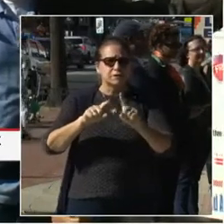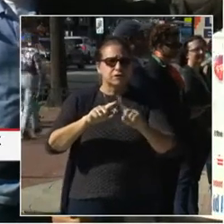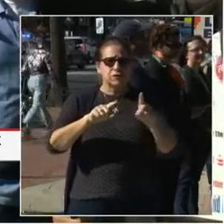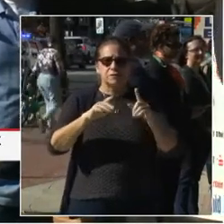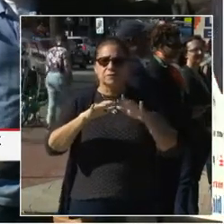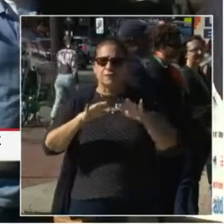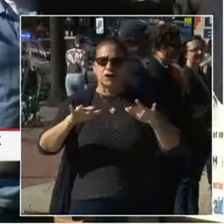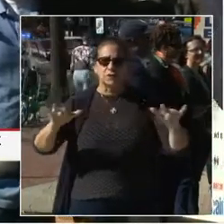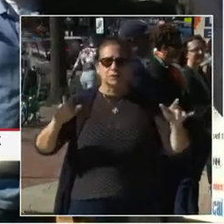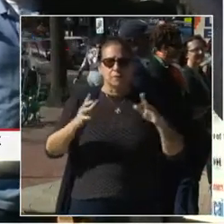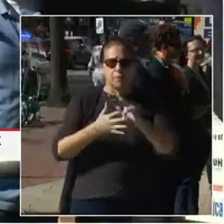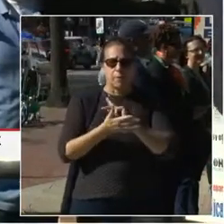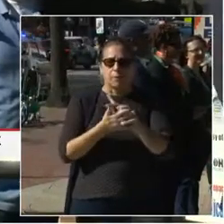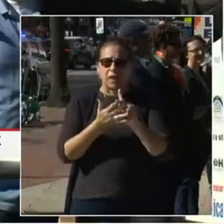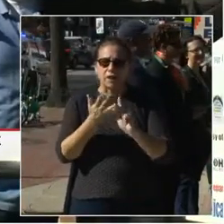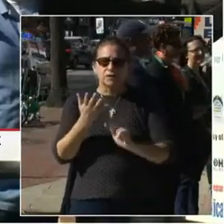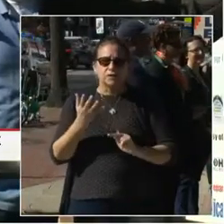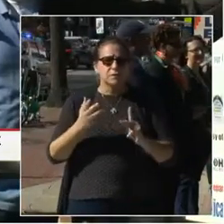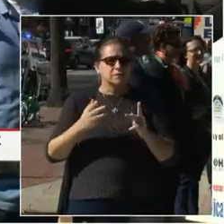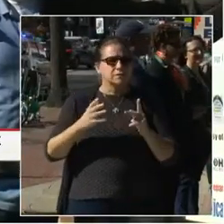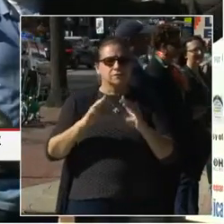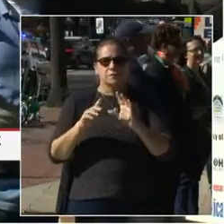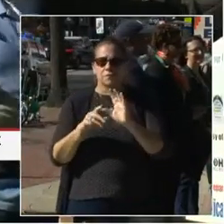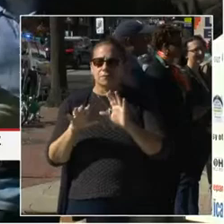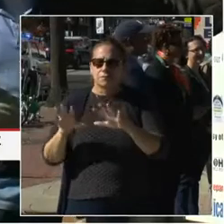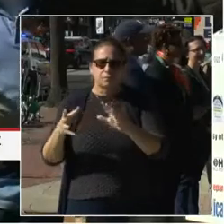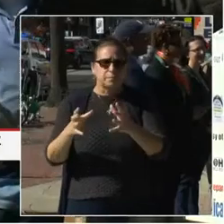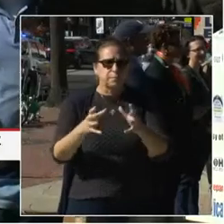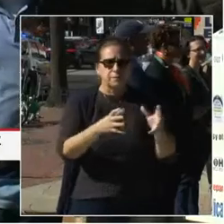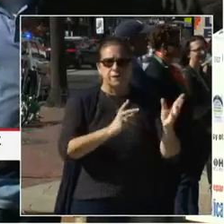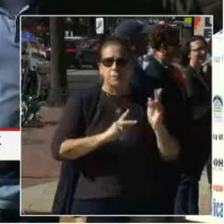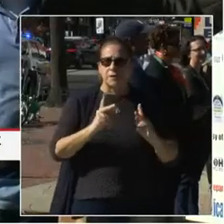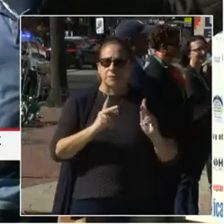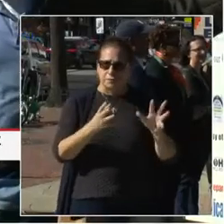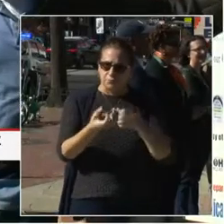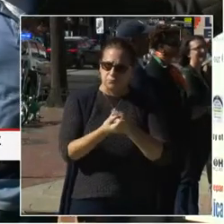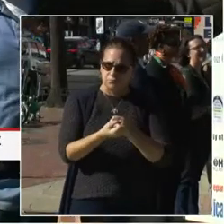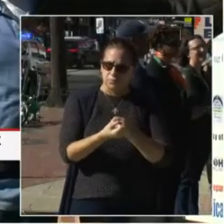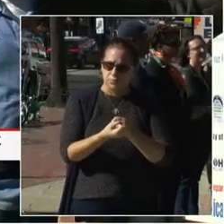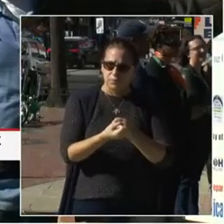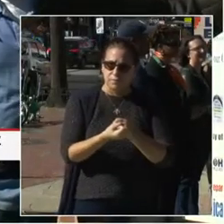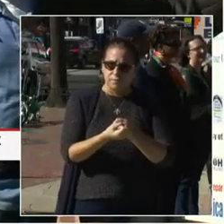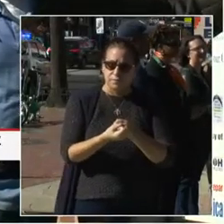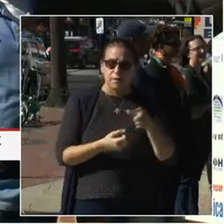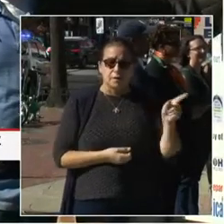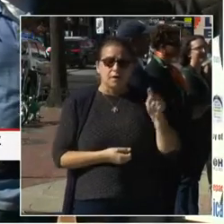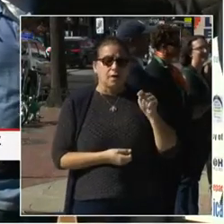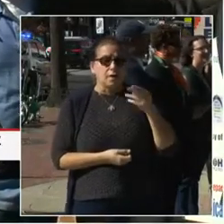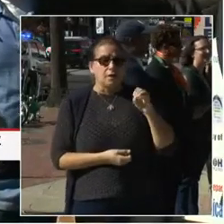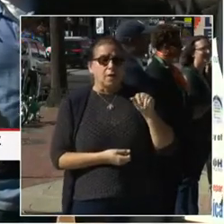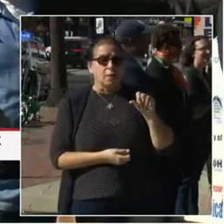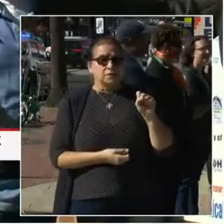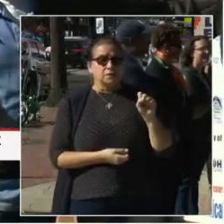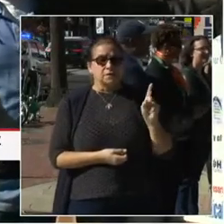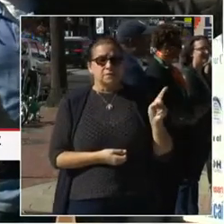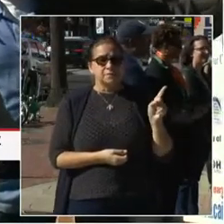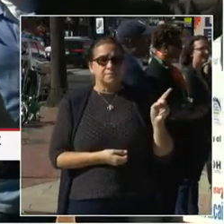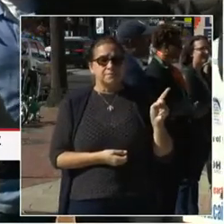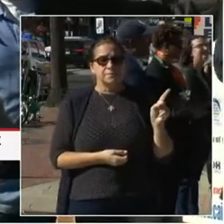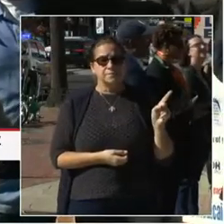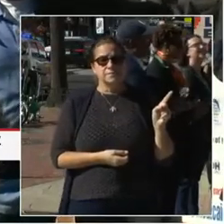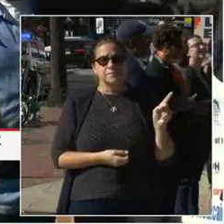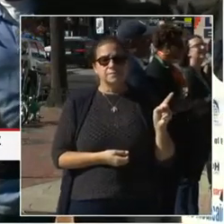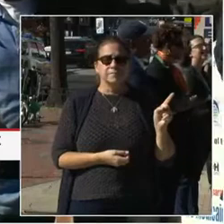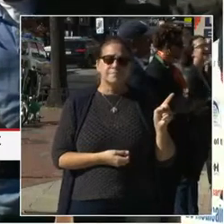So in that vein, Thomas is also taking over the Office of African American Affairs,